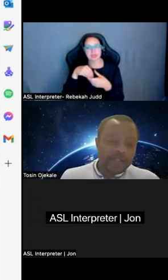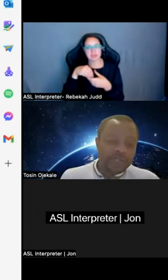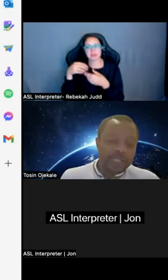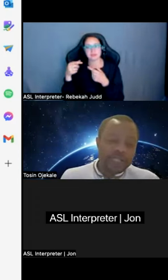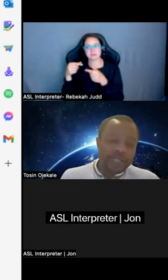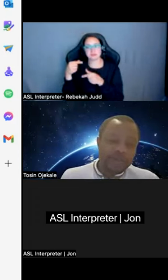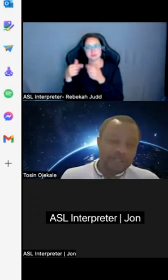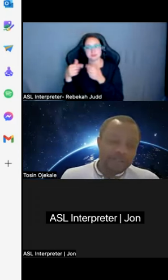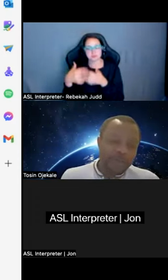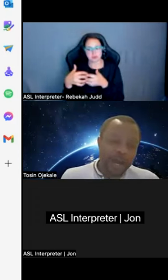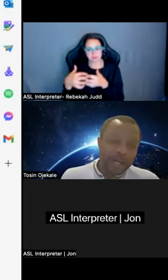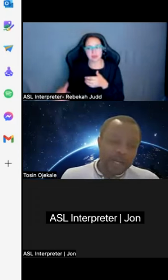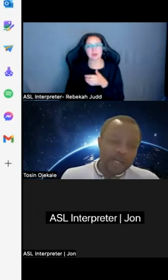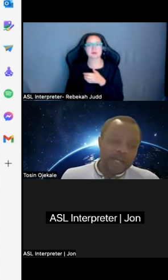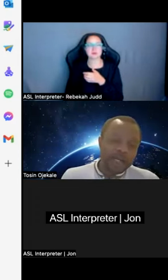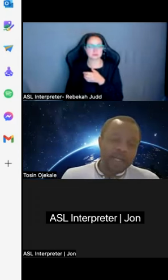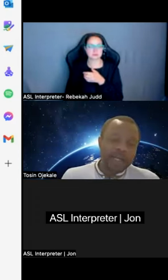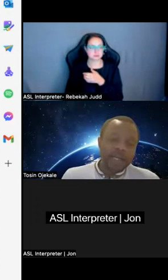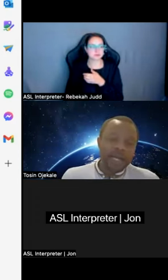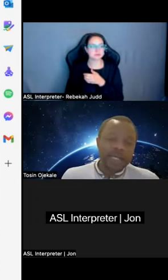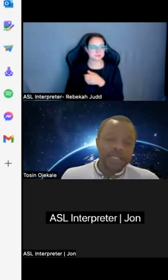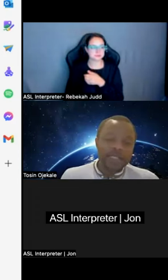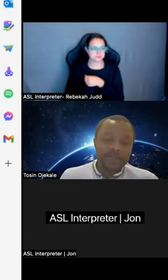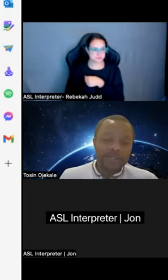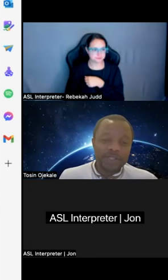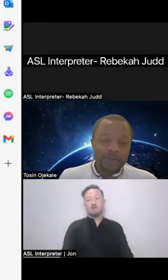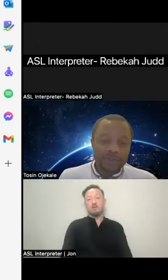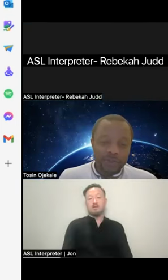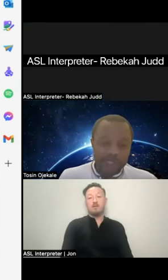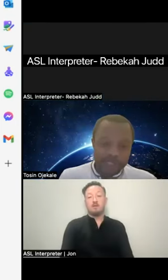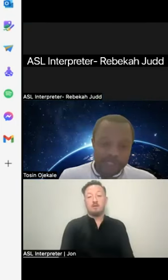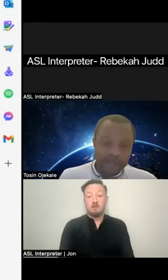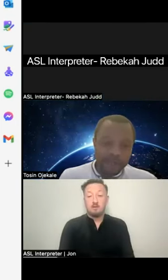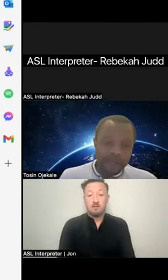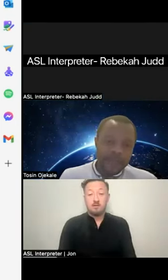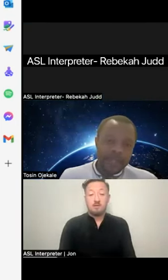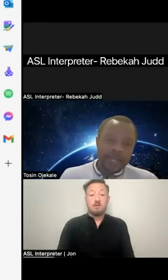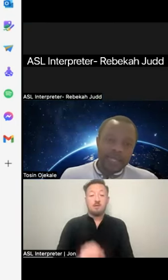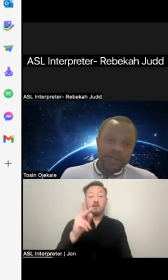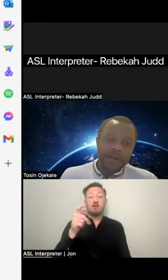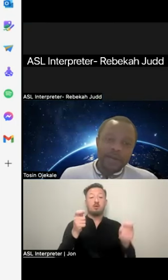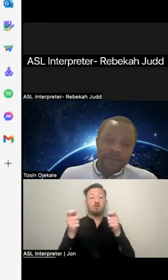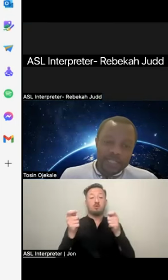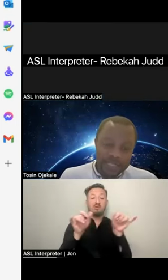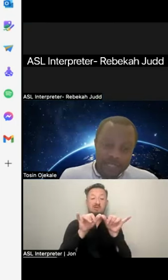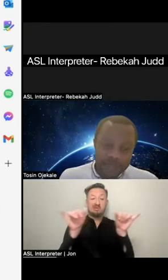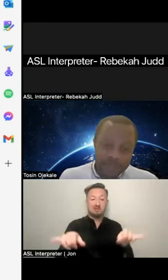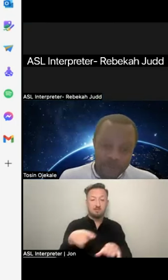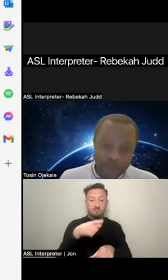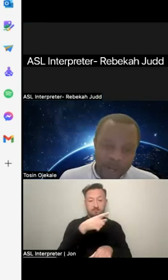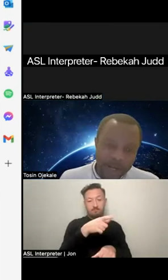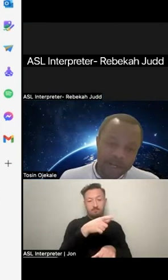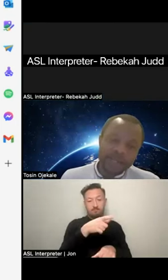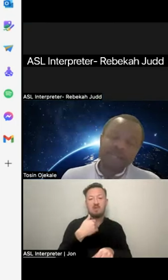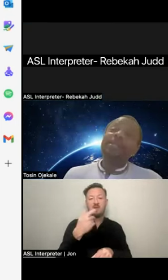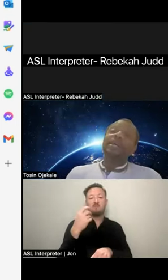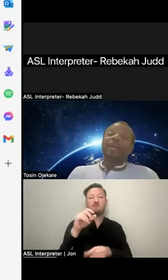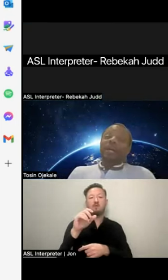connecting to this battery pack and then to this control system. And then you have this solar